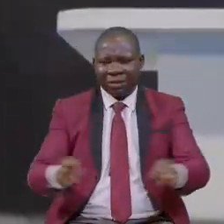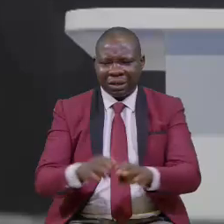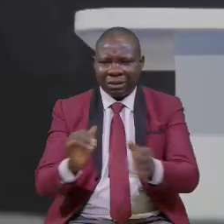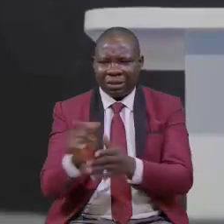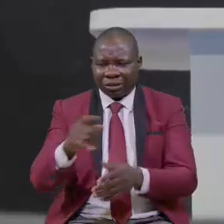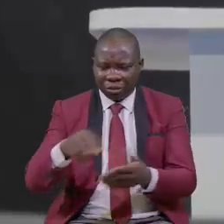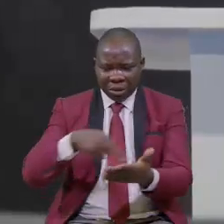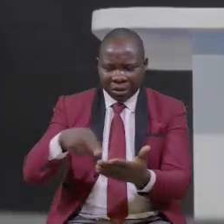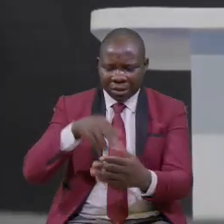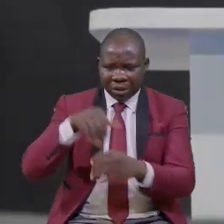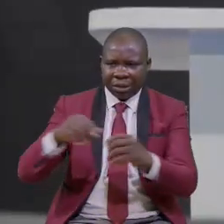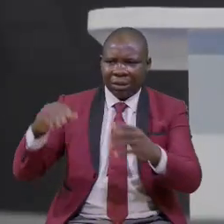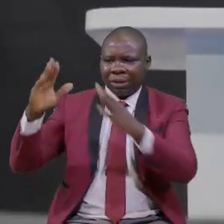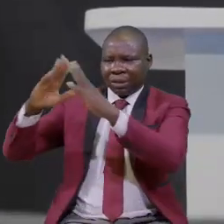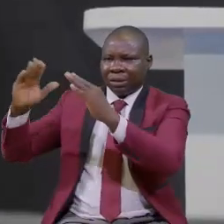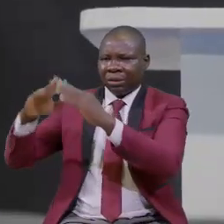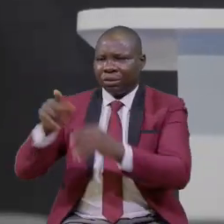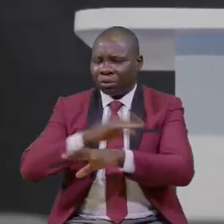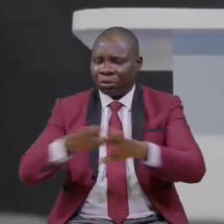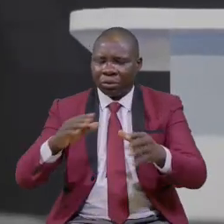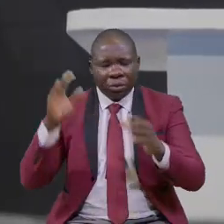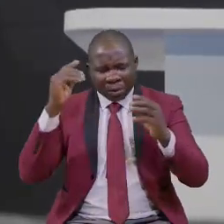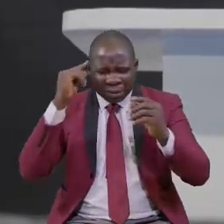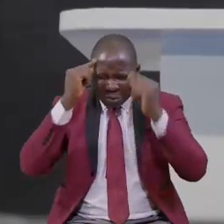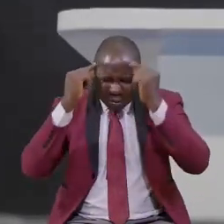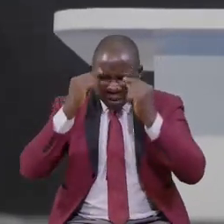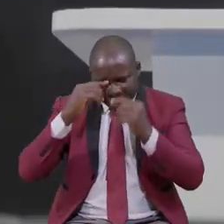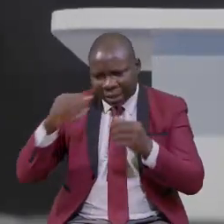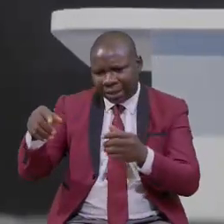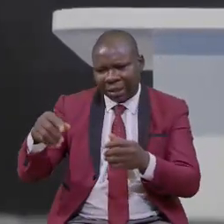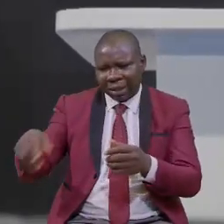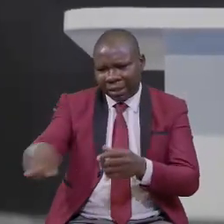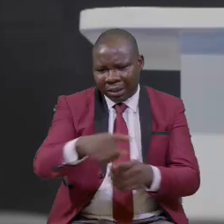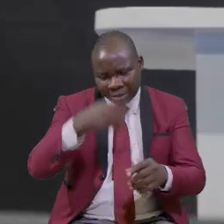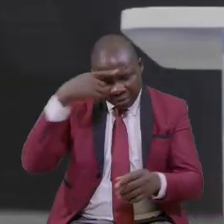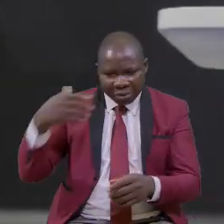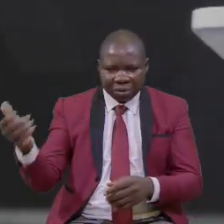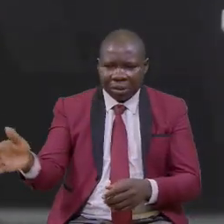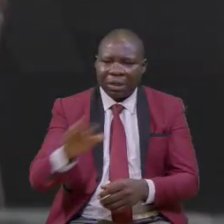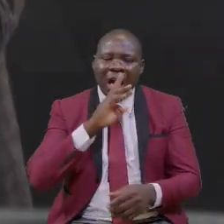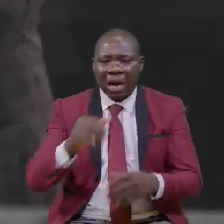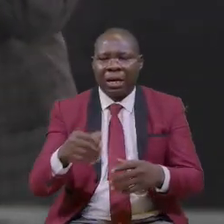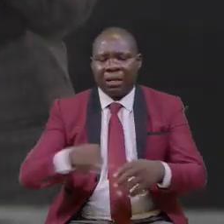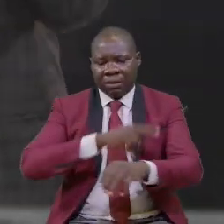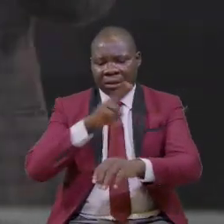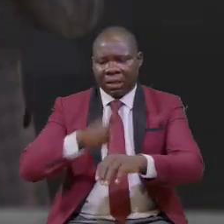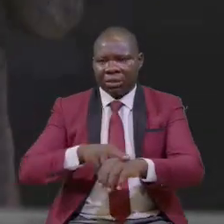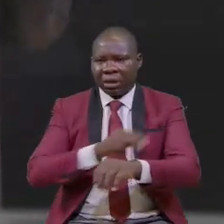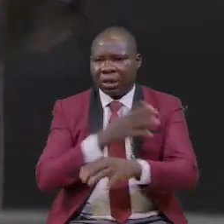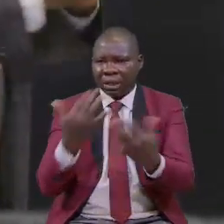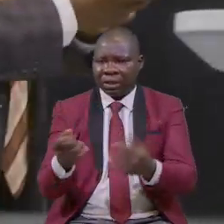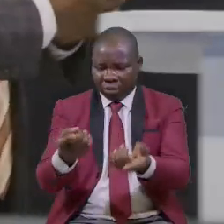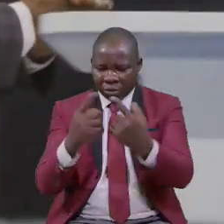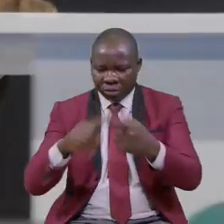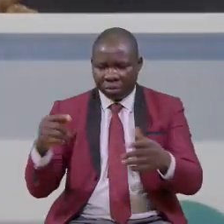them because they are natural. But you now come to this sign, the sign